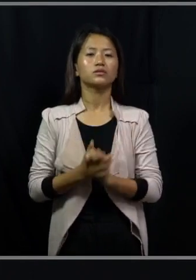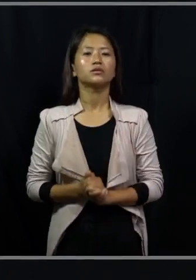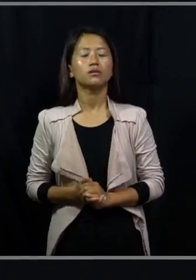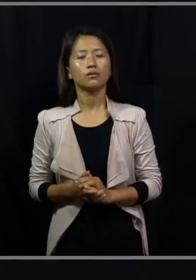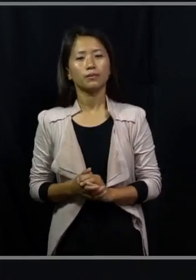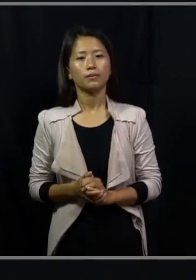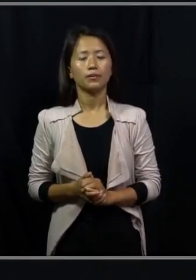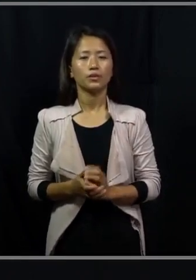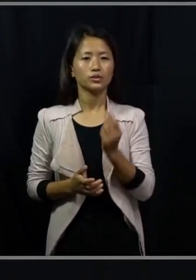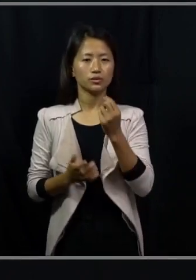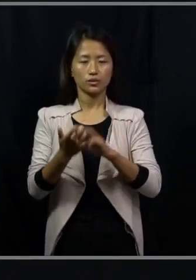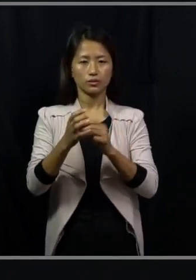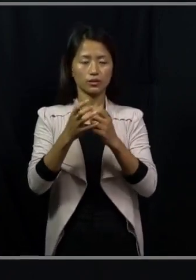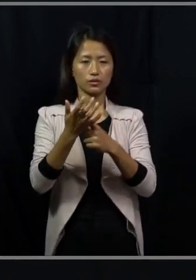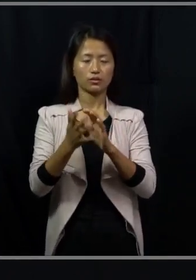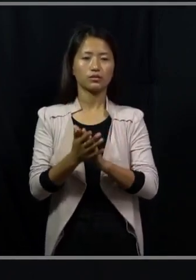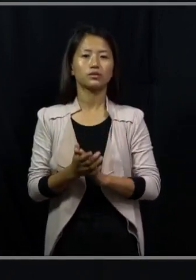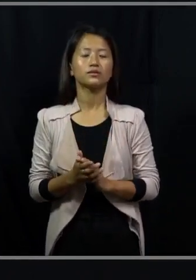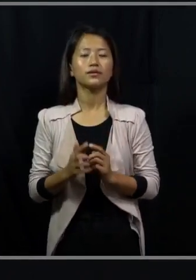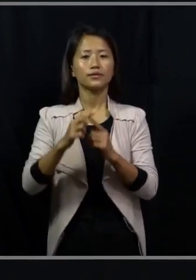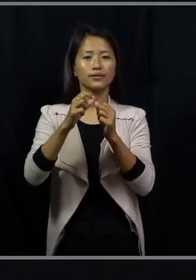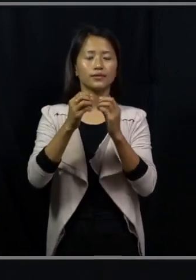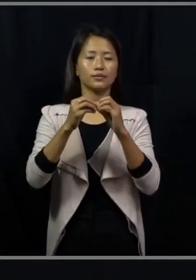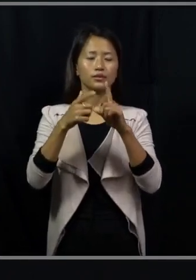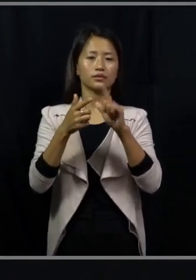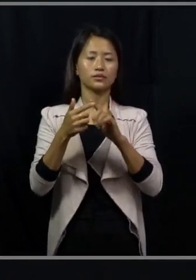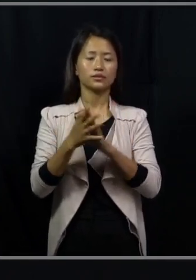tablet, okay? Omer